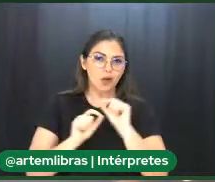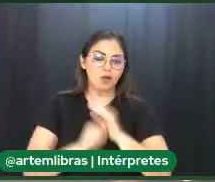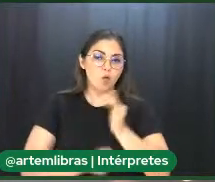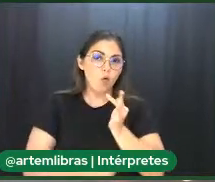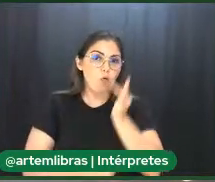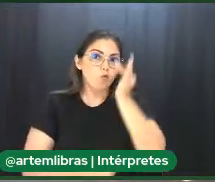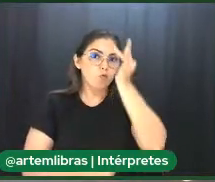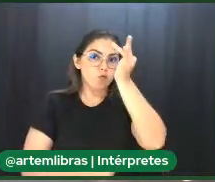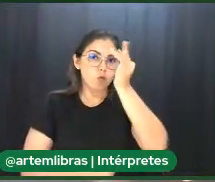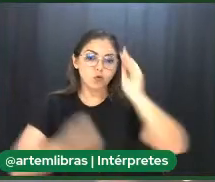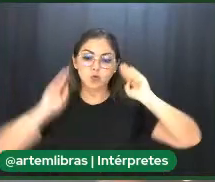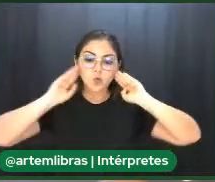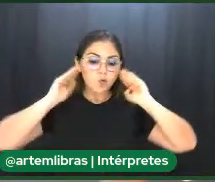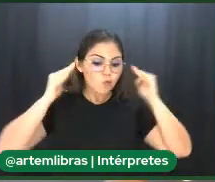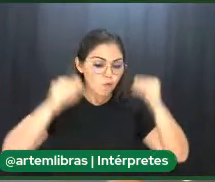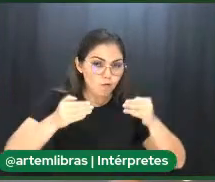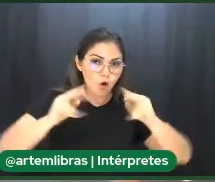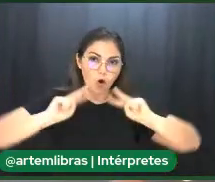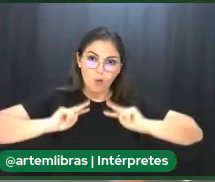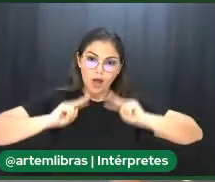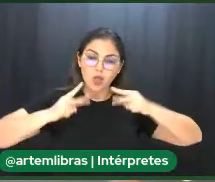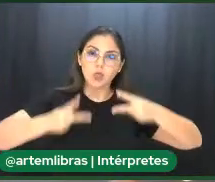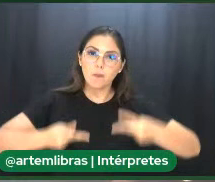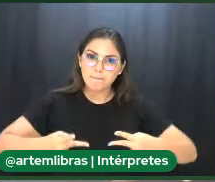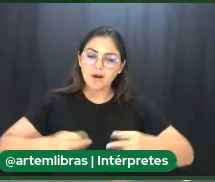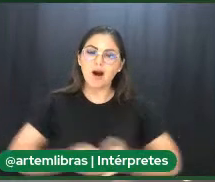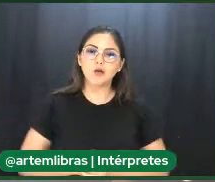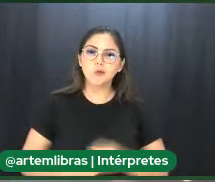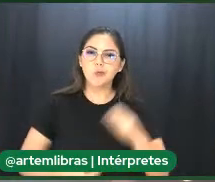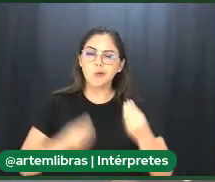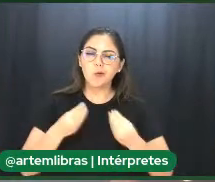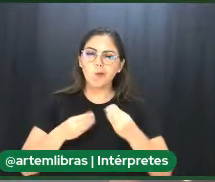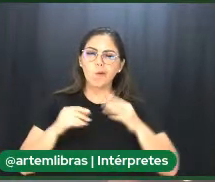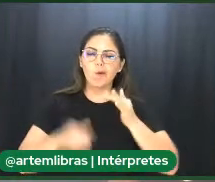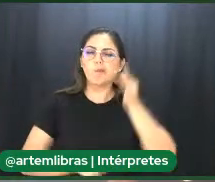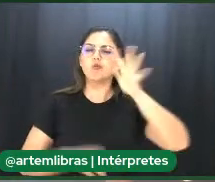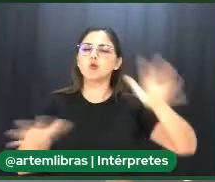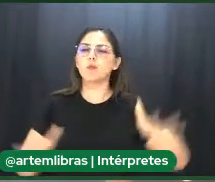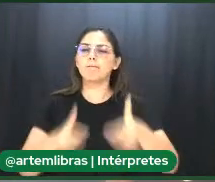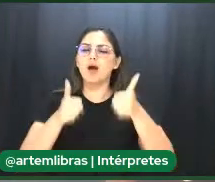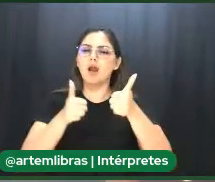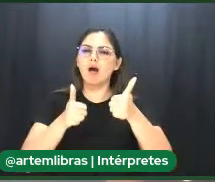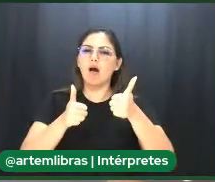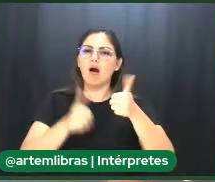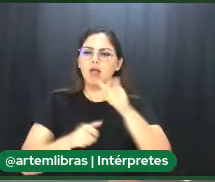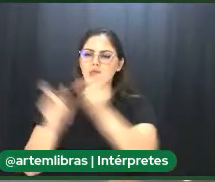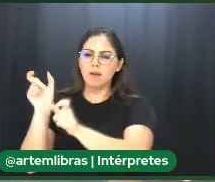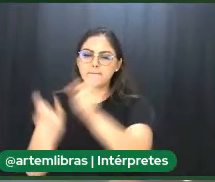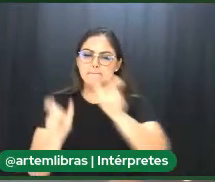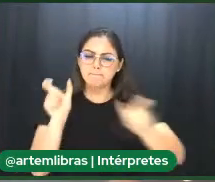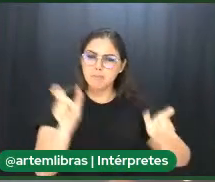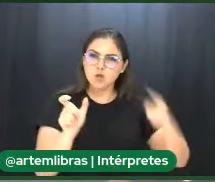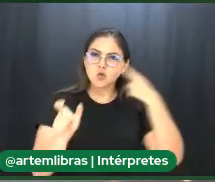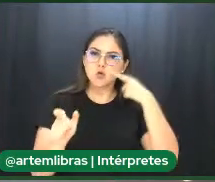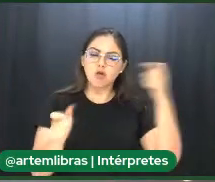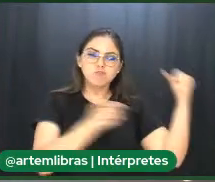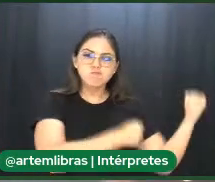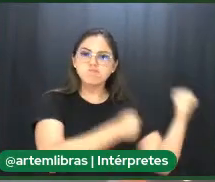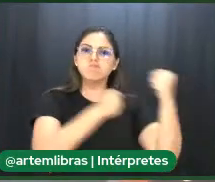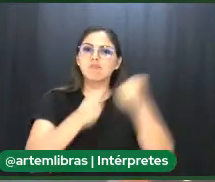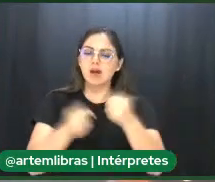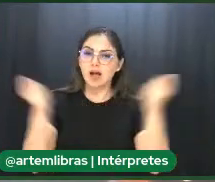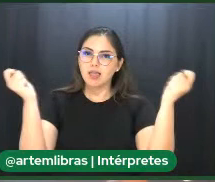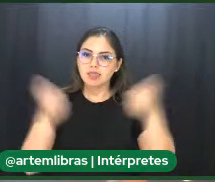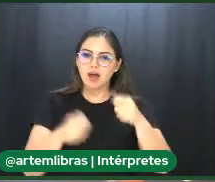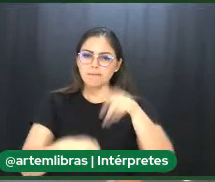people to be more creative, more responsible, more in charge of their world, and